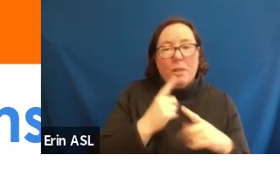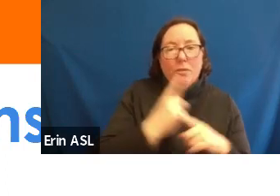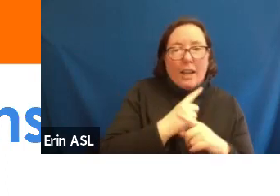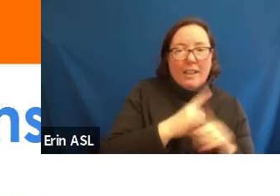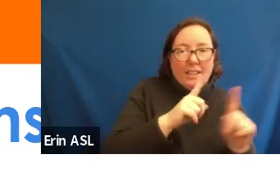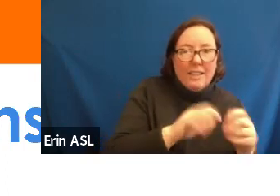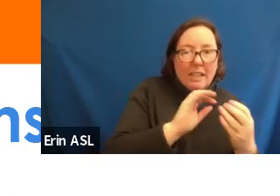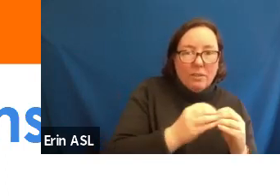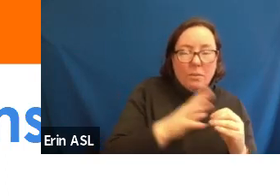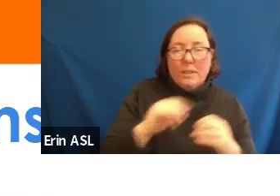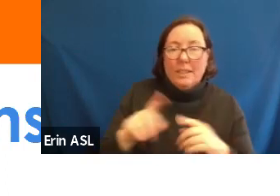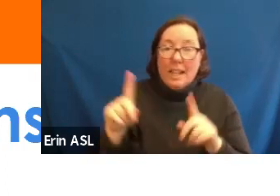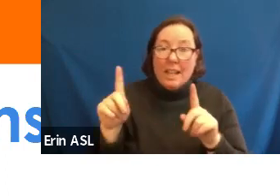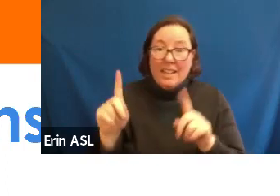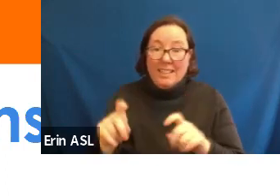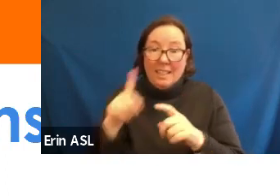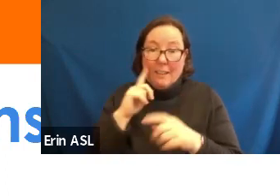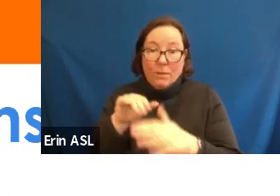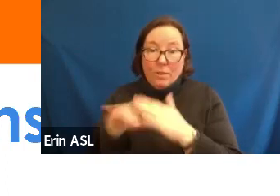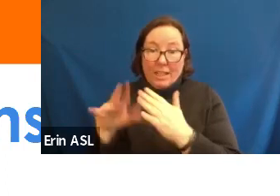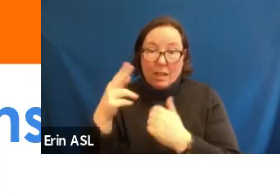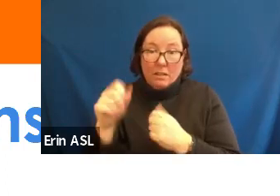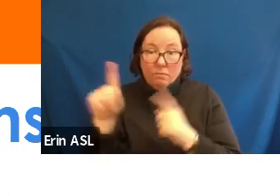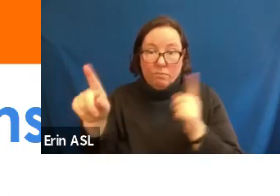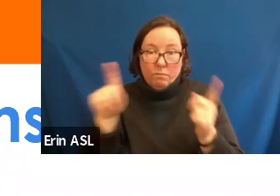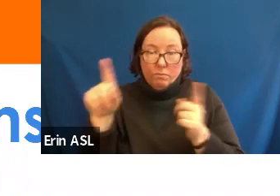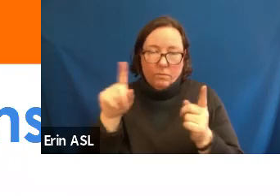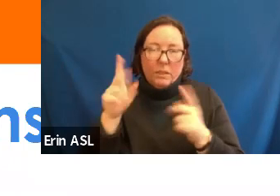admissions exam, which is something we see in multiple districts,